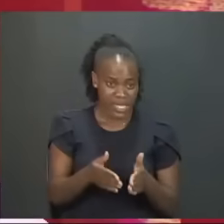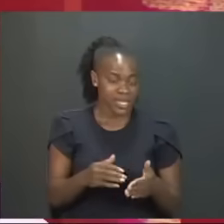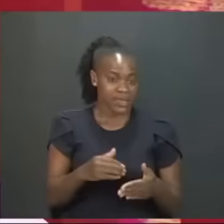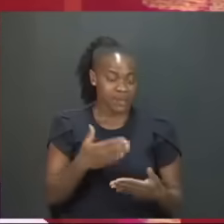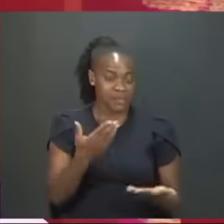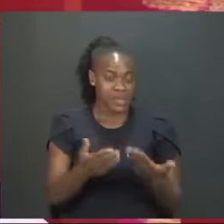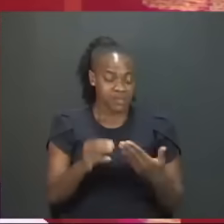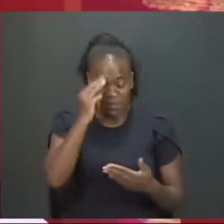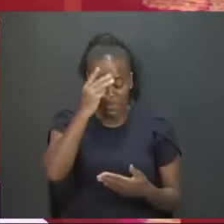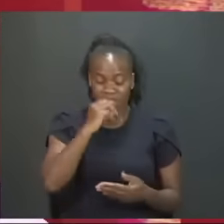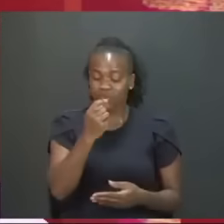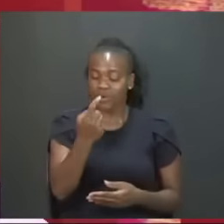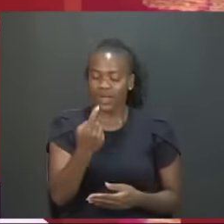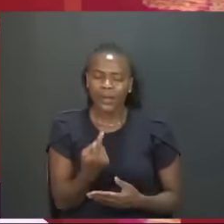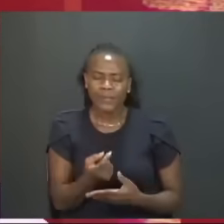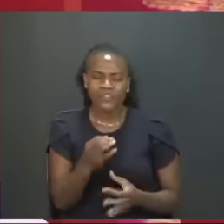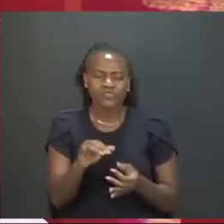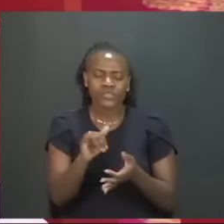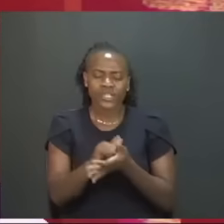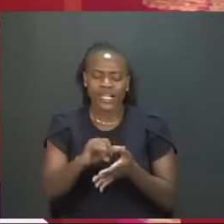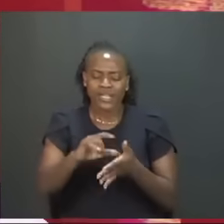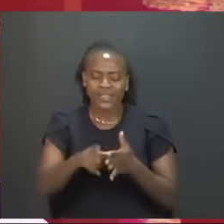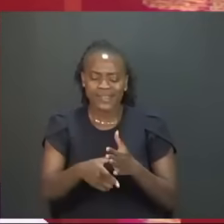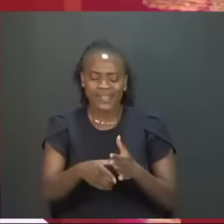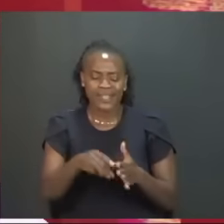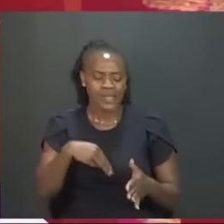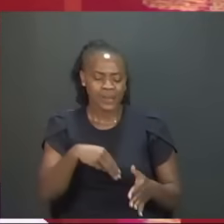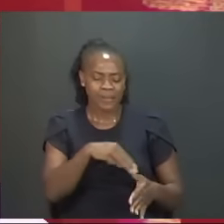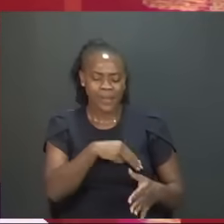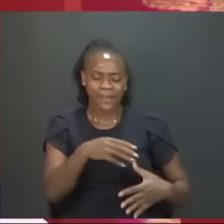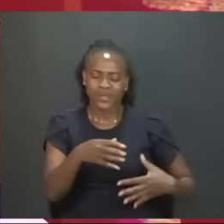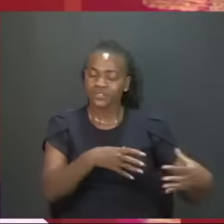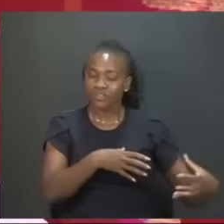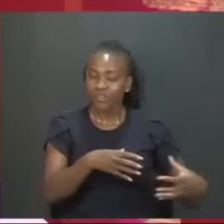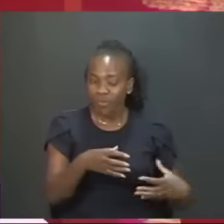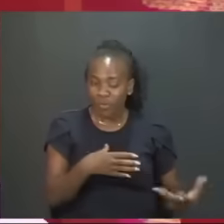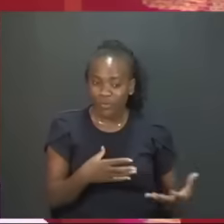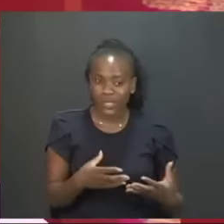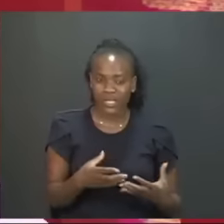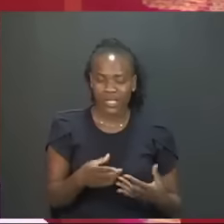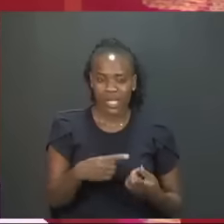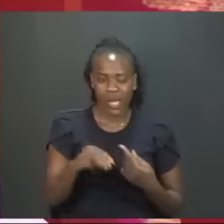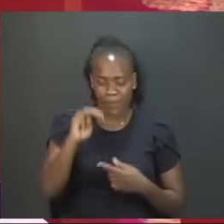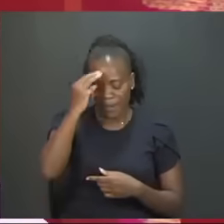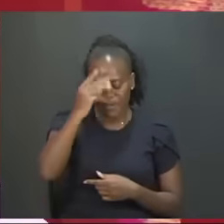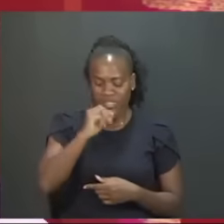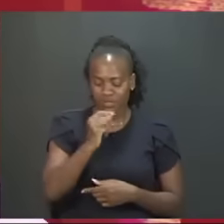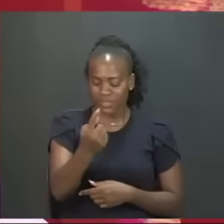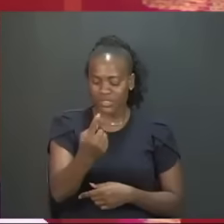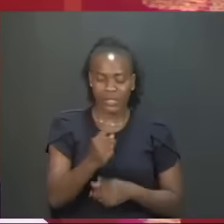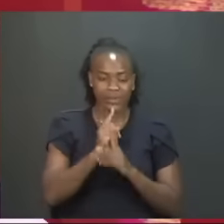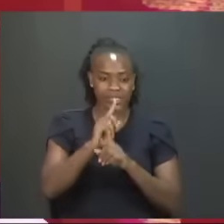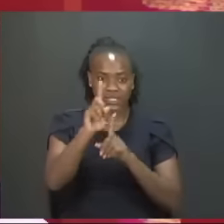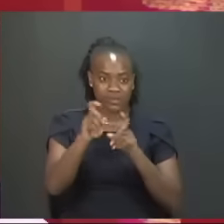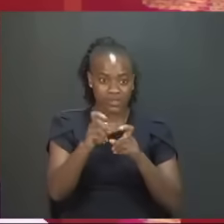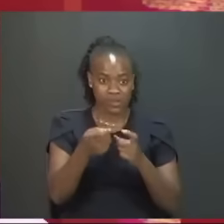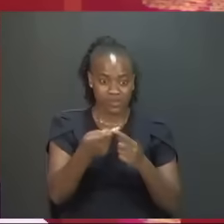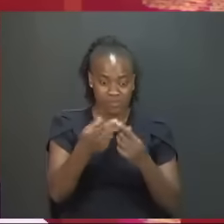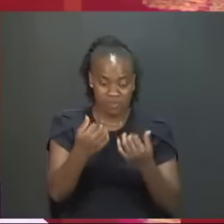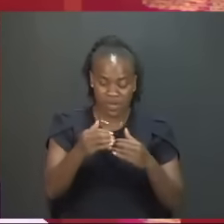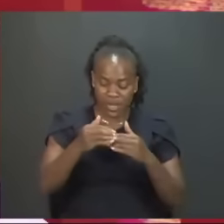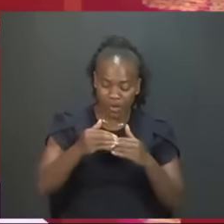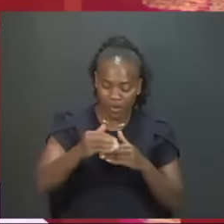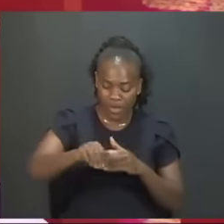raise the issue of ministers not attending to Parliament to answer questions. So henceforth, make sure that when